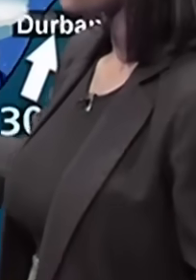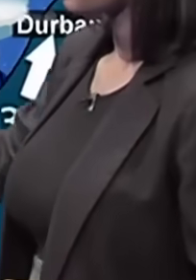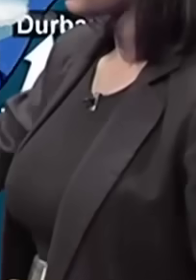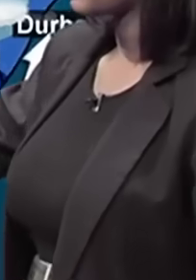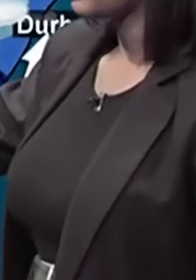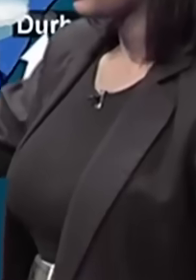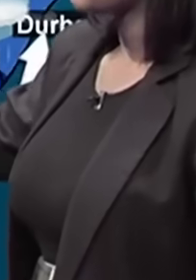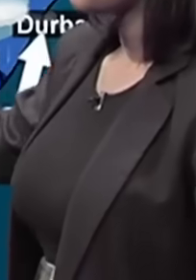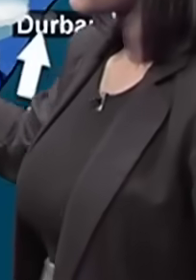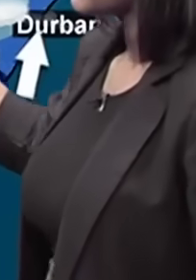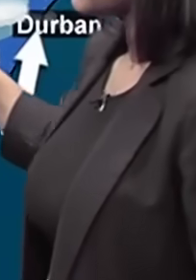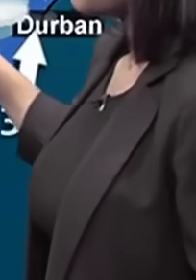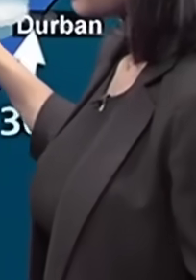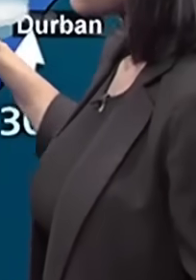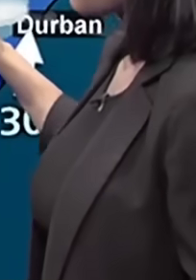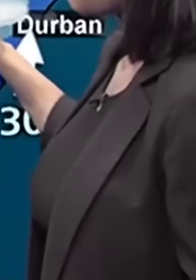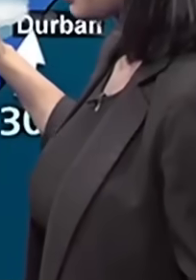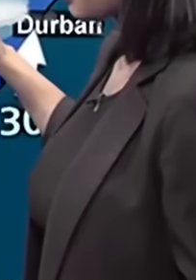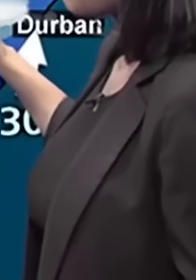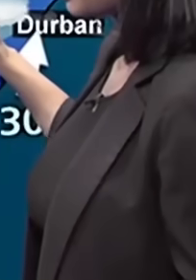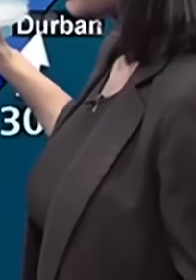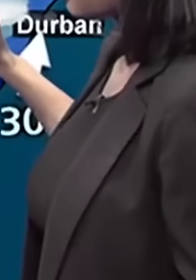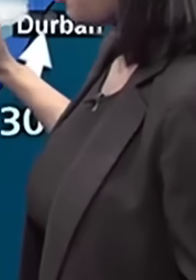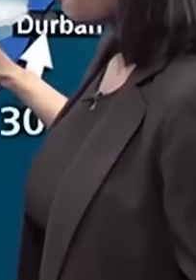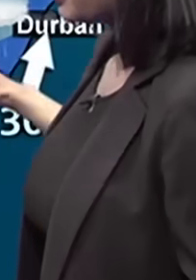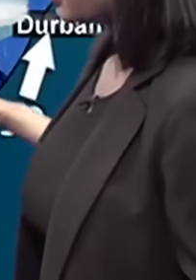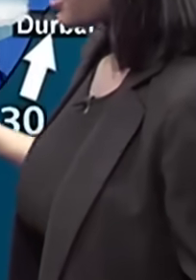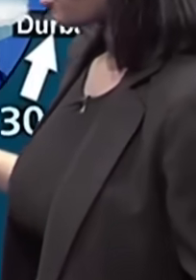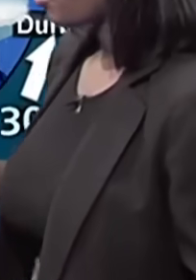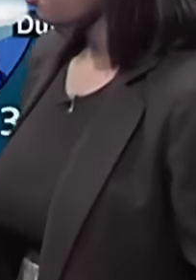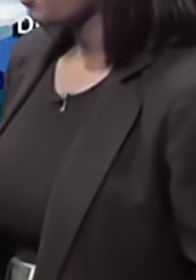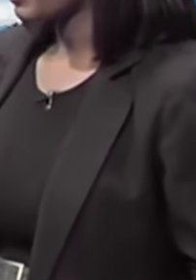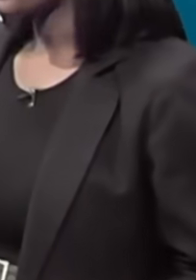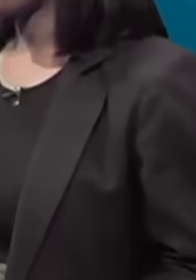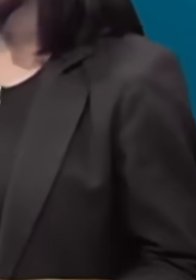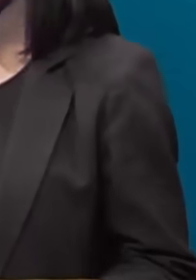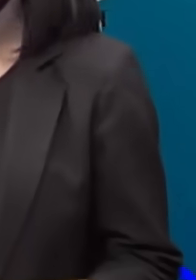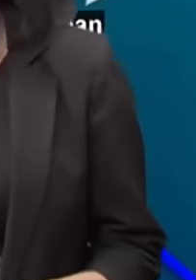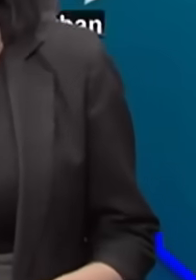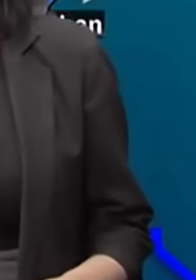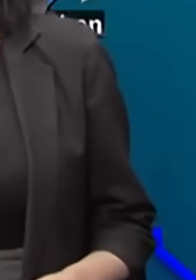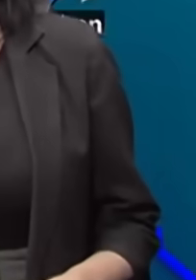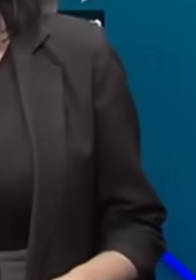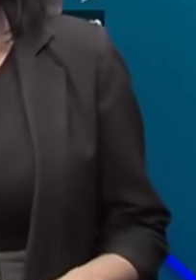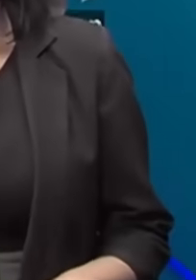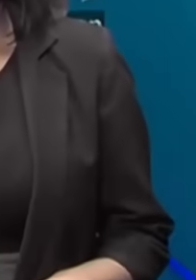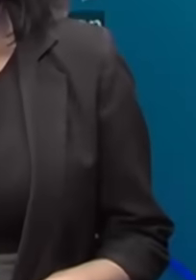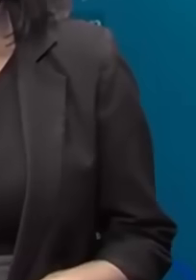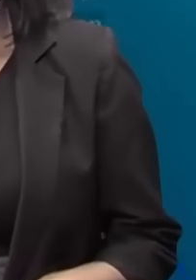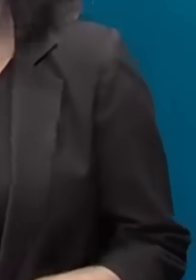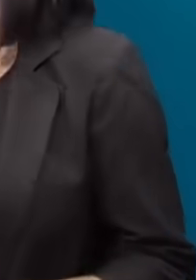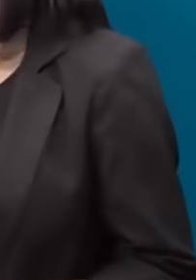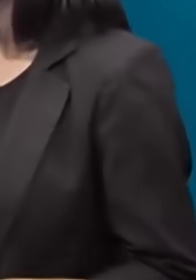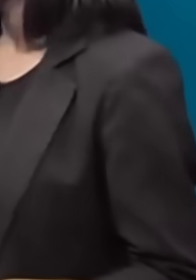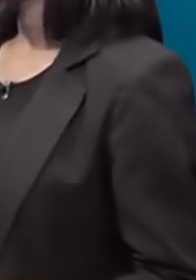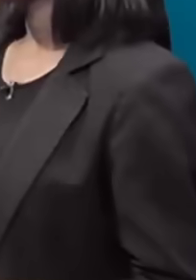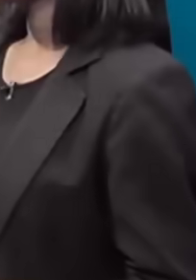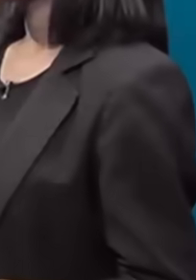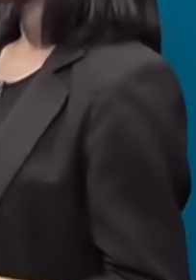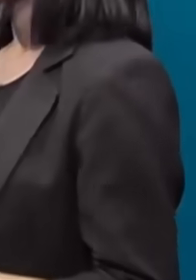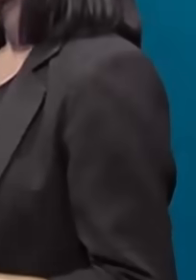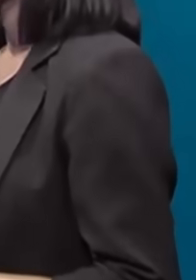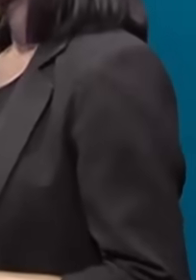jwa naga ka diperesente di le 60 karolo nngwe ya province tla nna le gone go wela ke semathane fa re lebelela